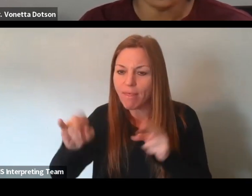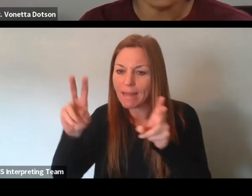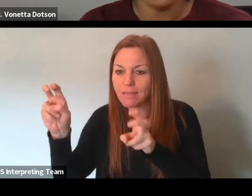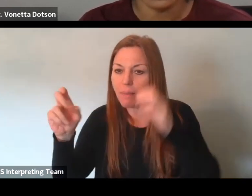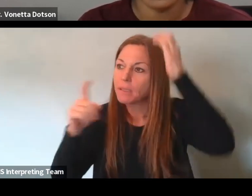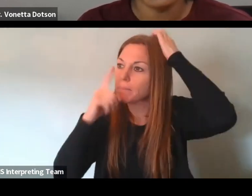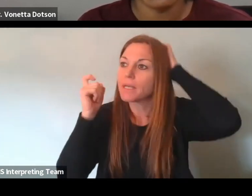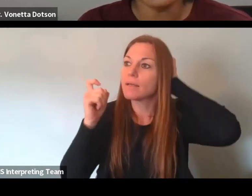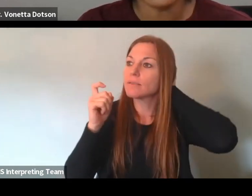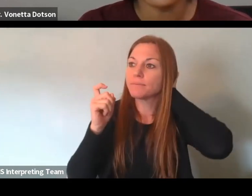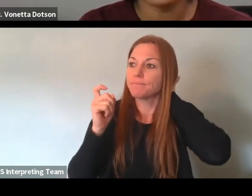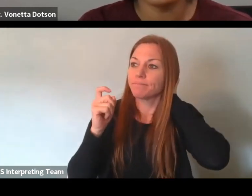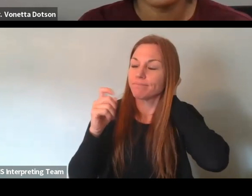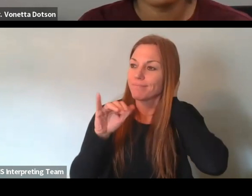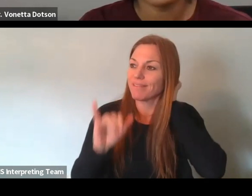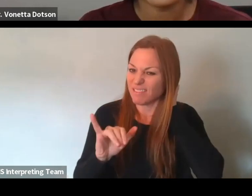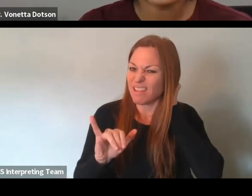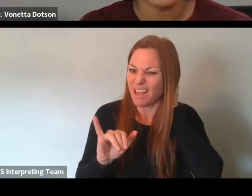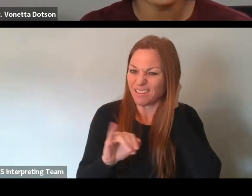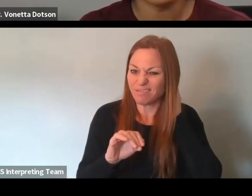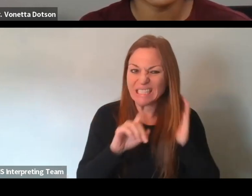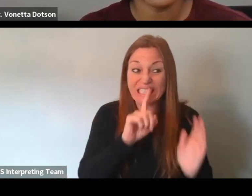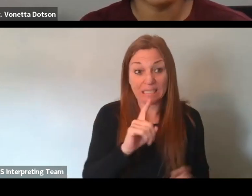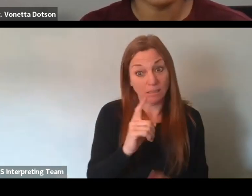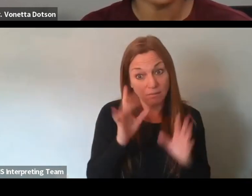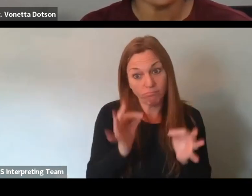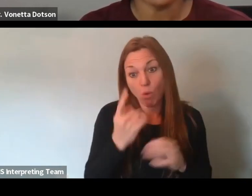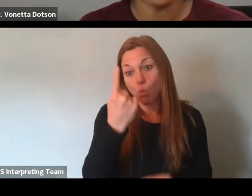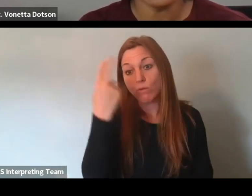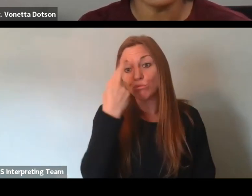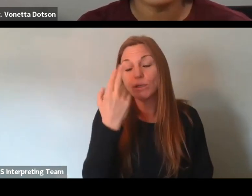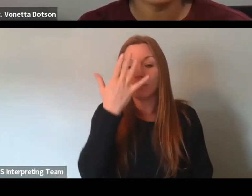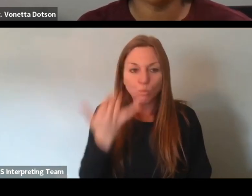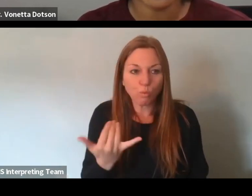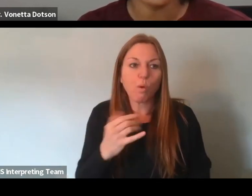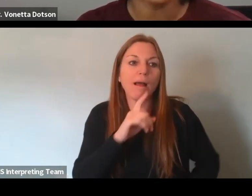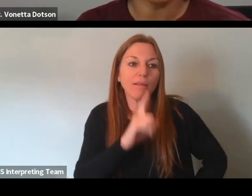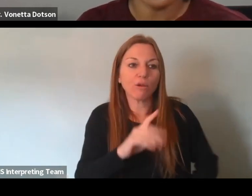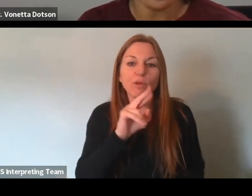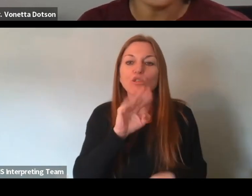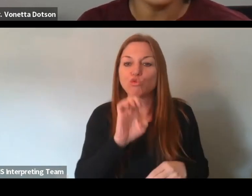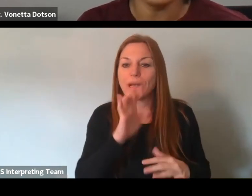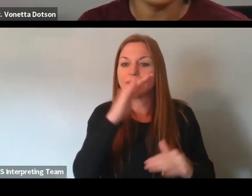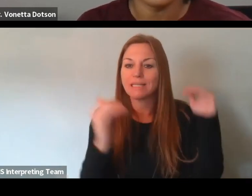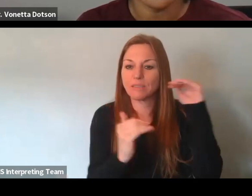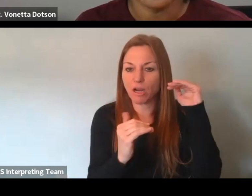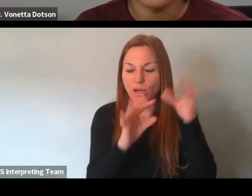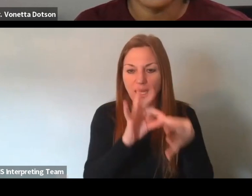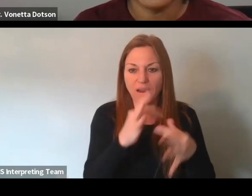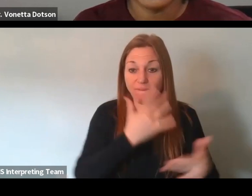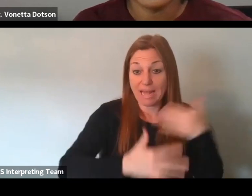risk for vascular diseases in general, but also one would guess that we would have a racial disparity